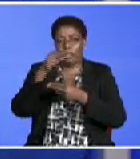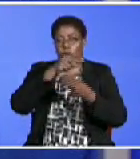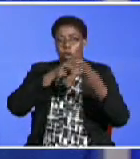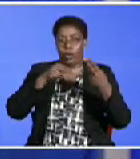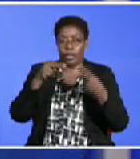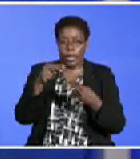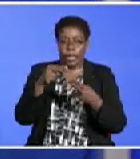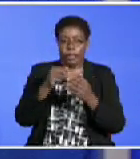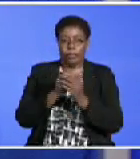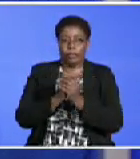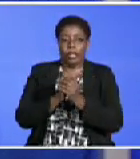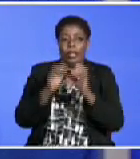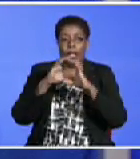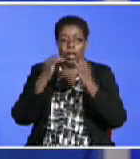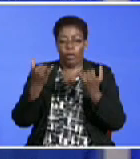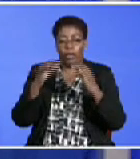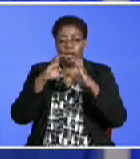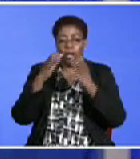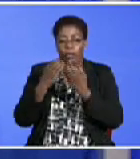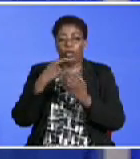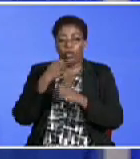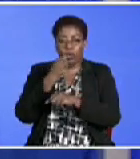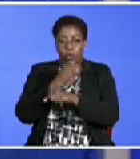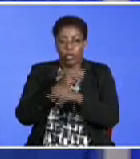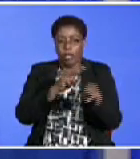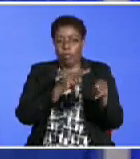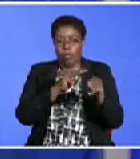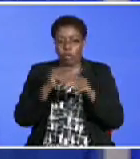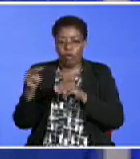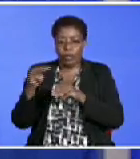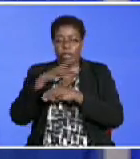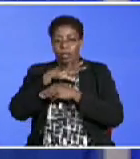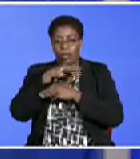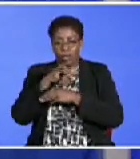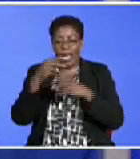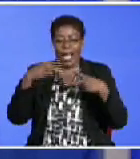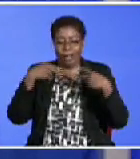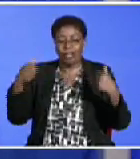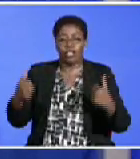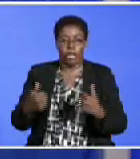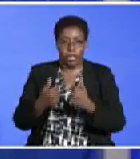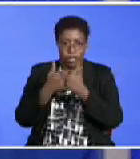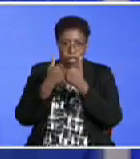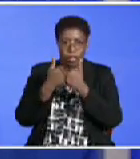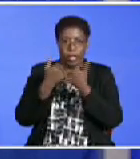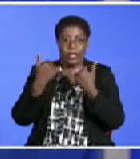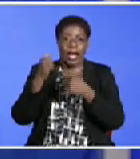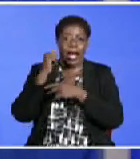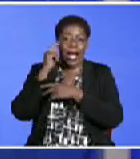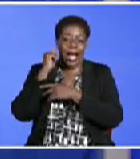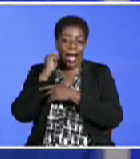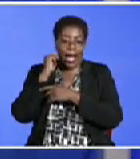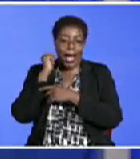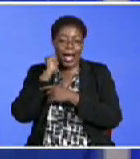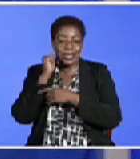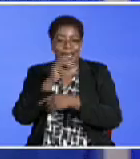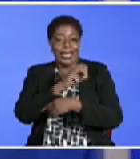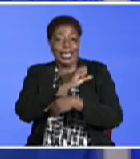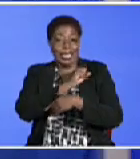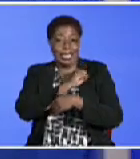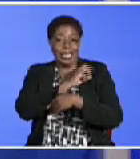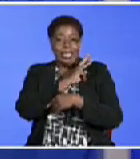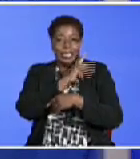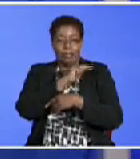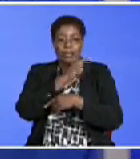Dorian. But for the companies who are at work, removing debris comes with its challenges. Antoine Smith was in Abaco and has